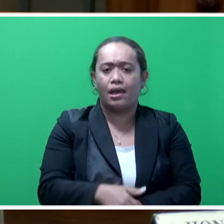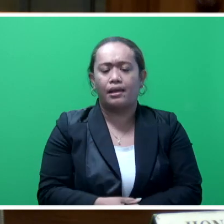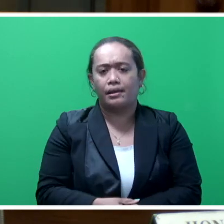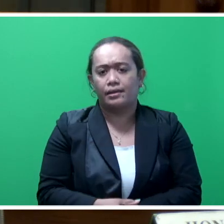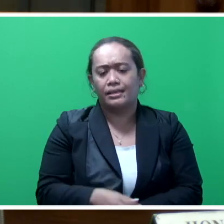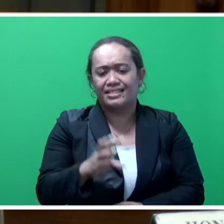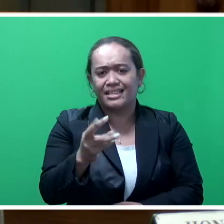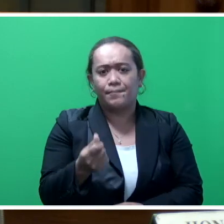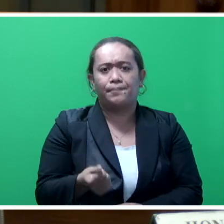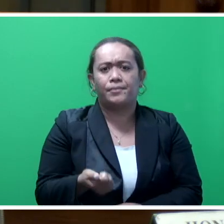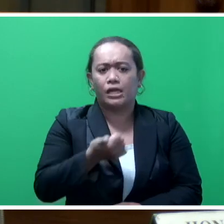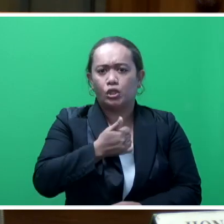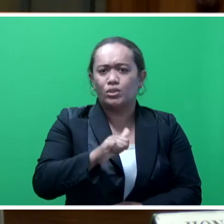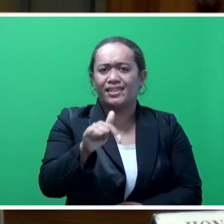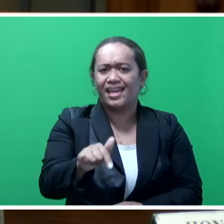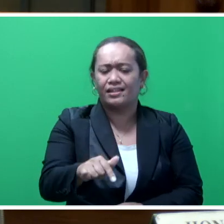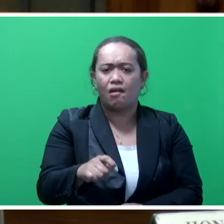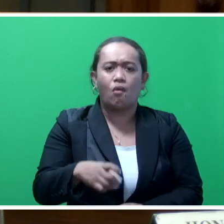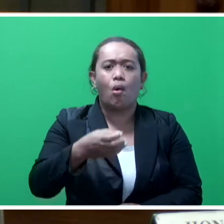utilizing groundwater for consumption.